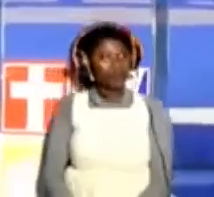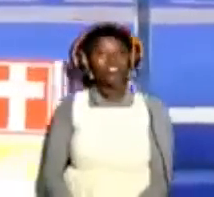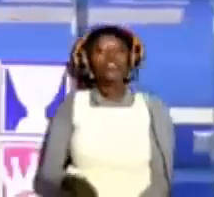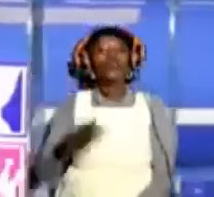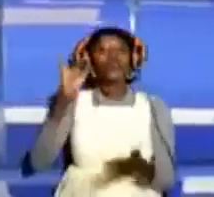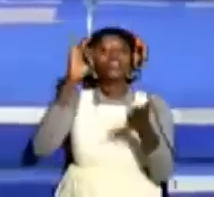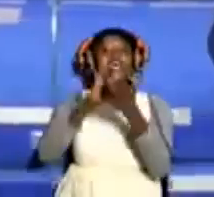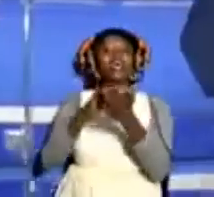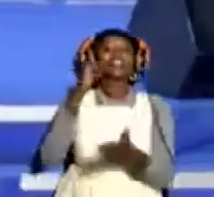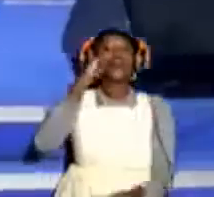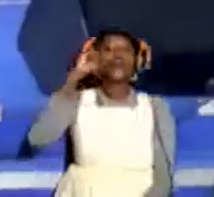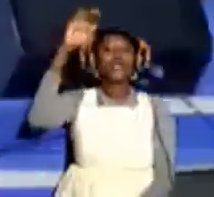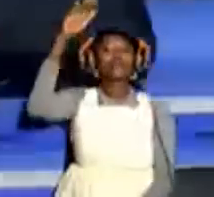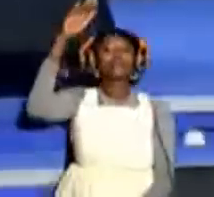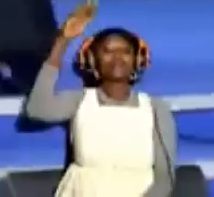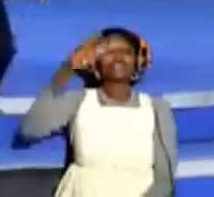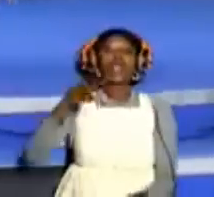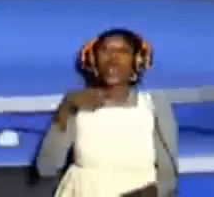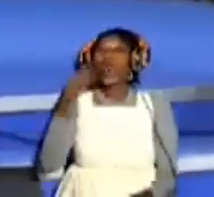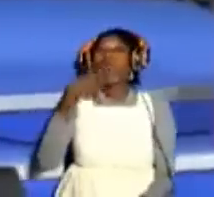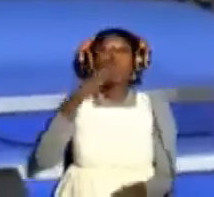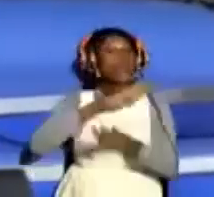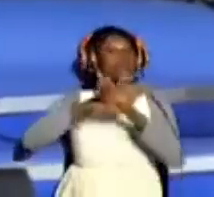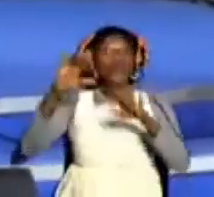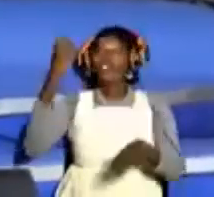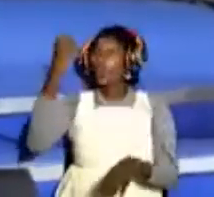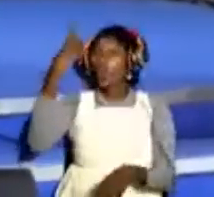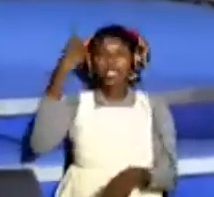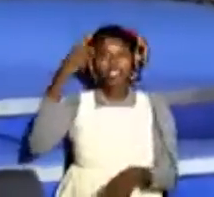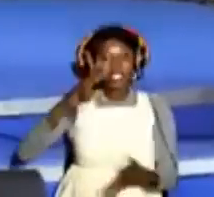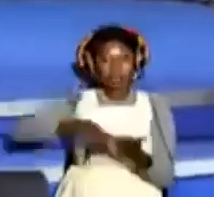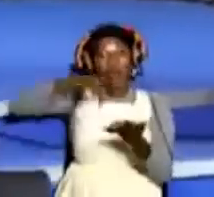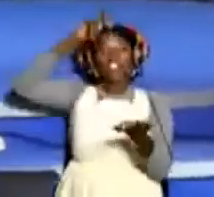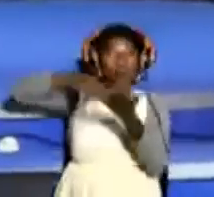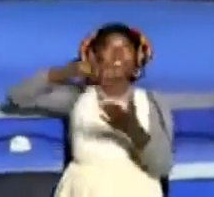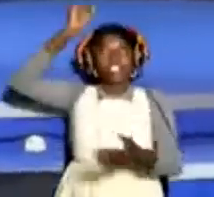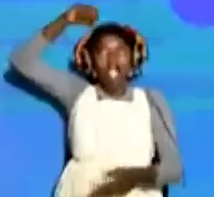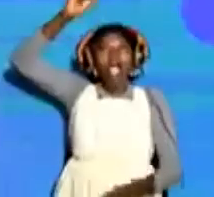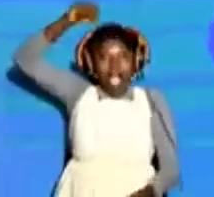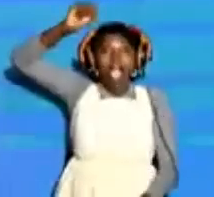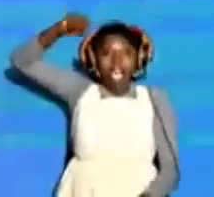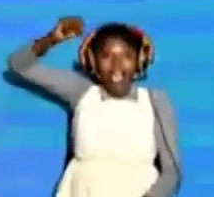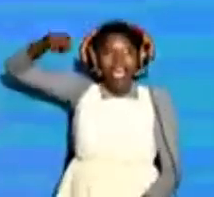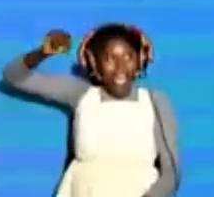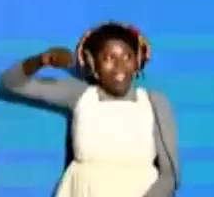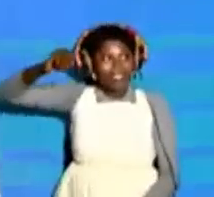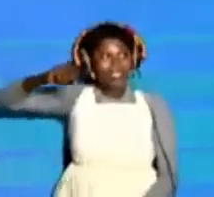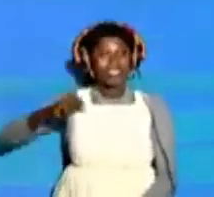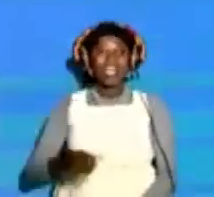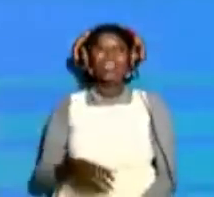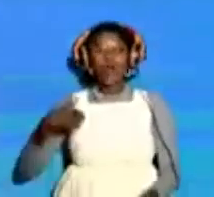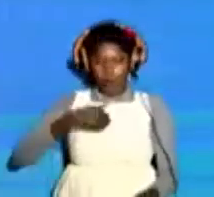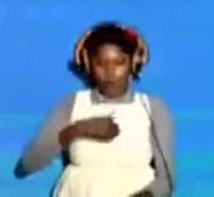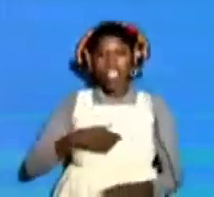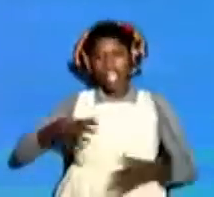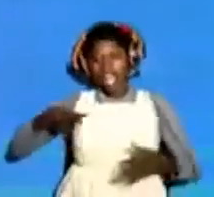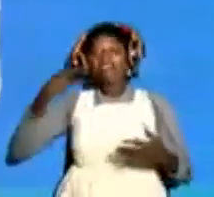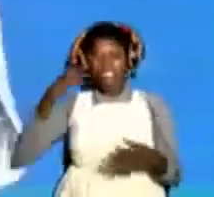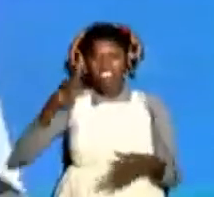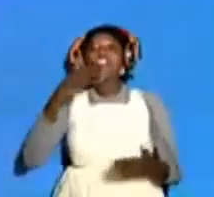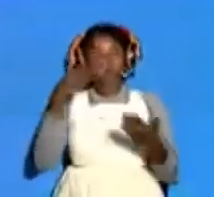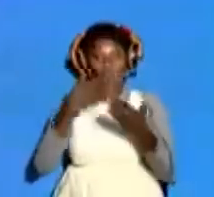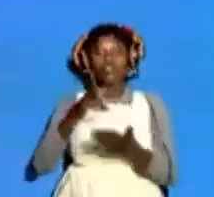Such women who don't understand, they will jump up and say, yeah, we are not found a man